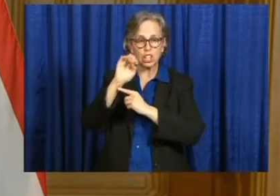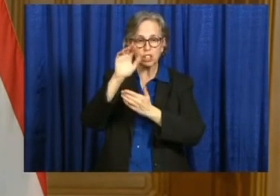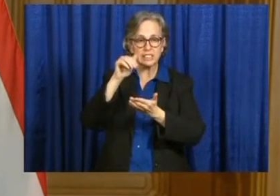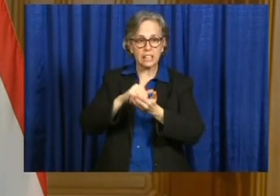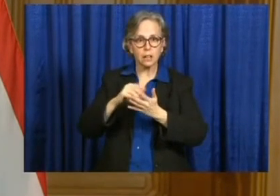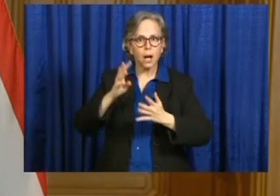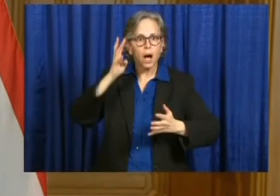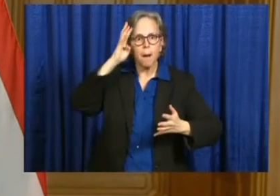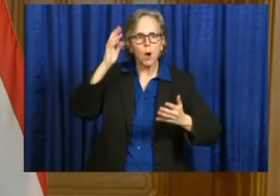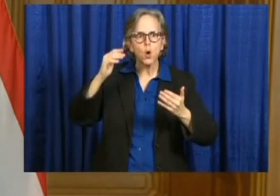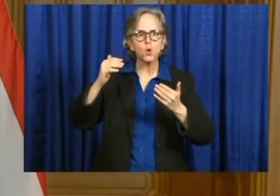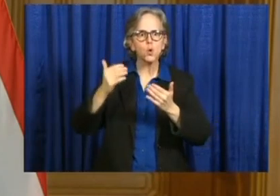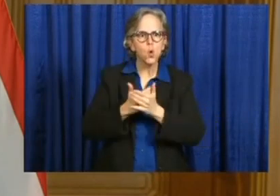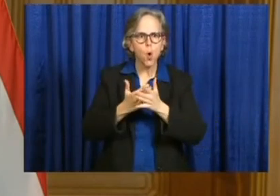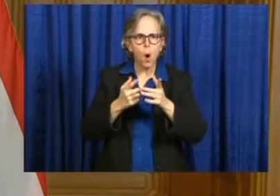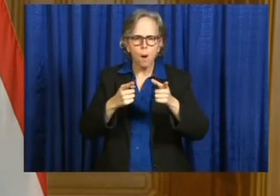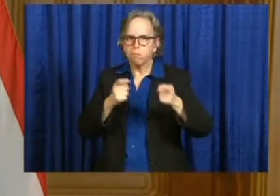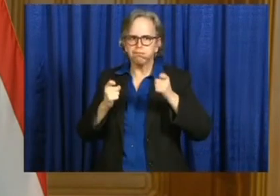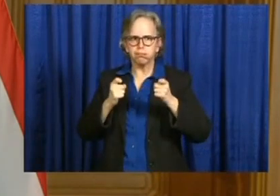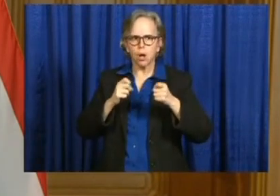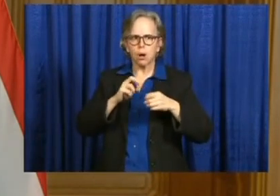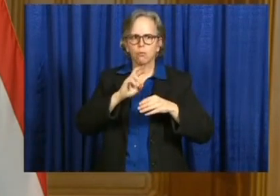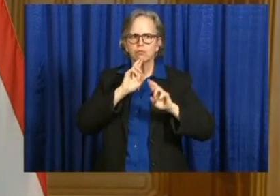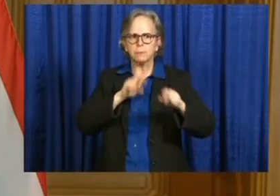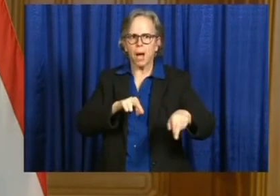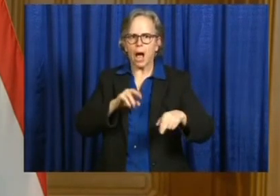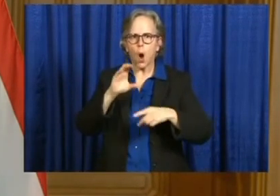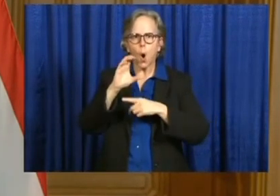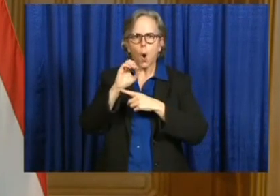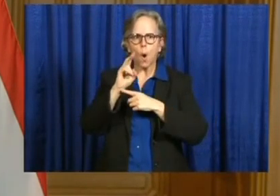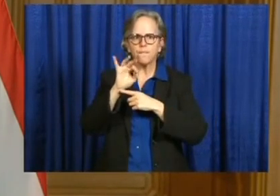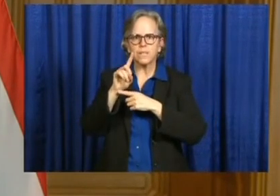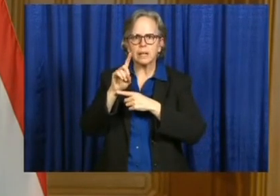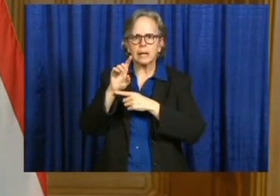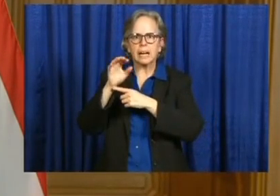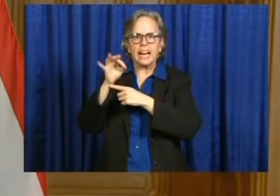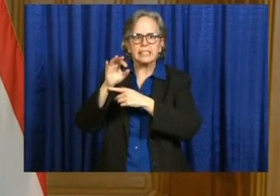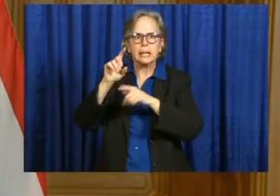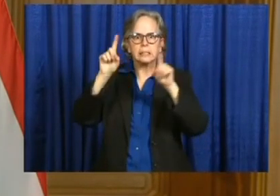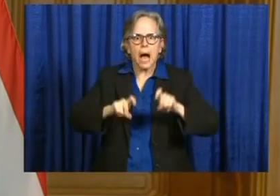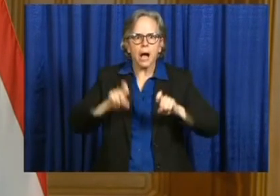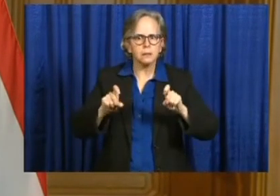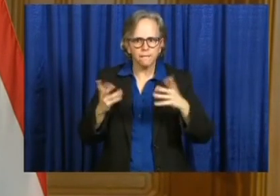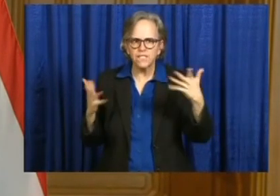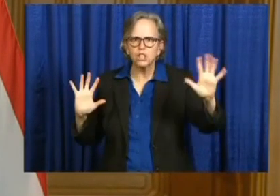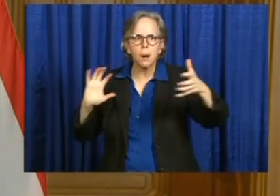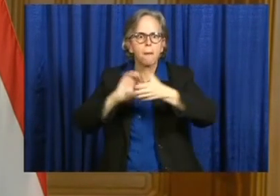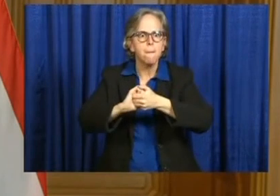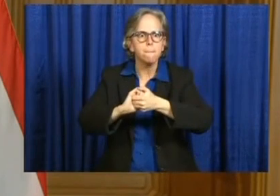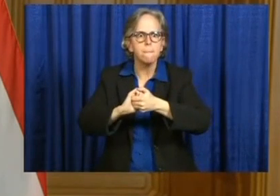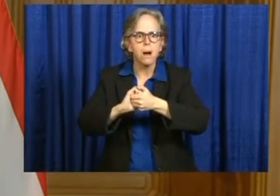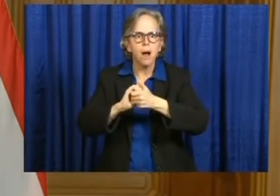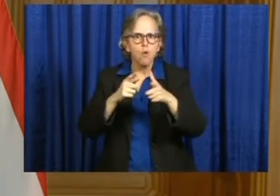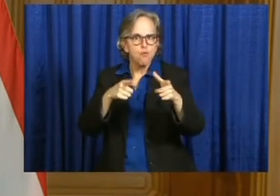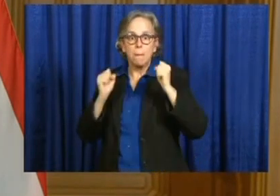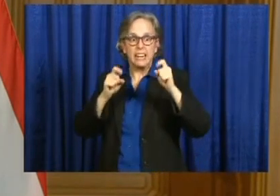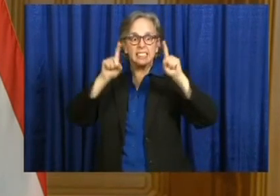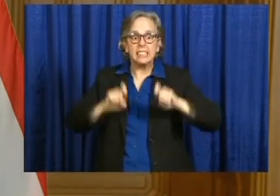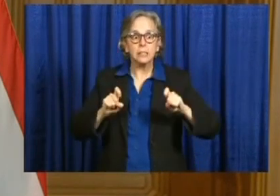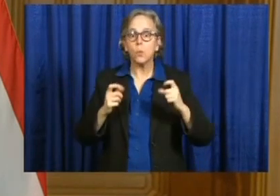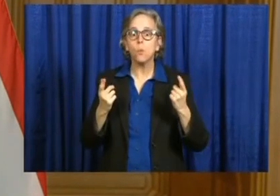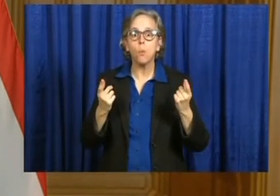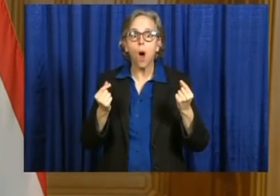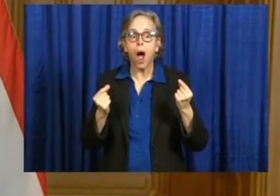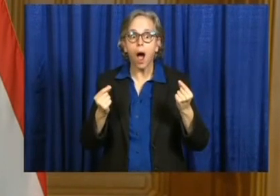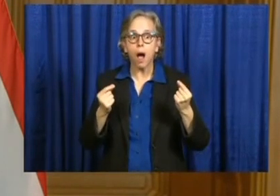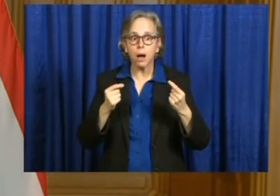We congratulate them and thank them for doing that. The new rapid test will allow for fast turnaround times on test